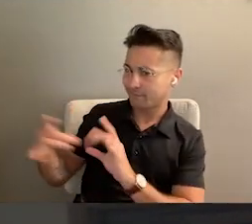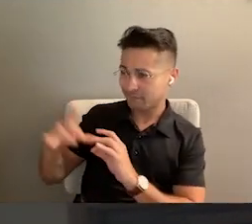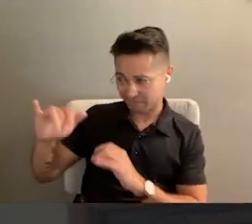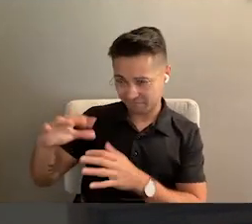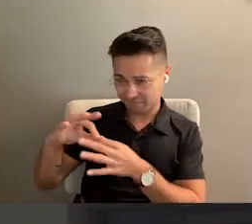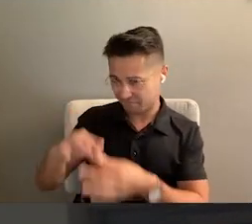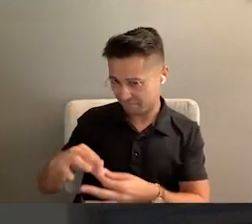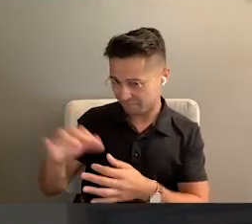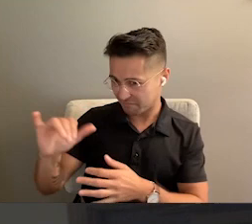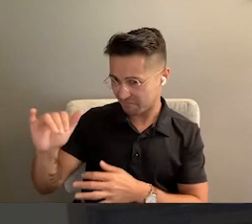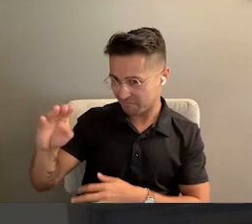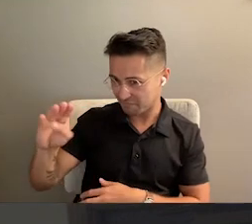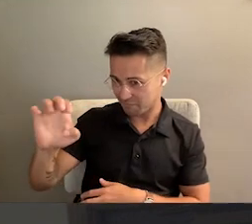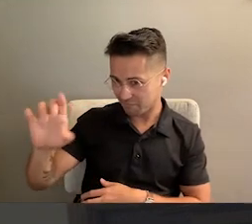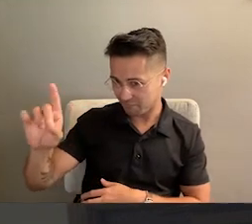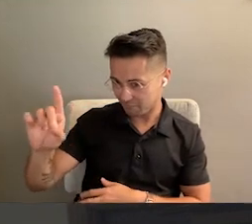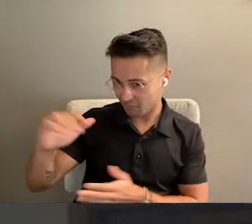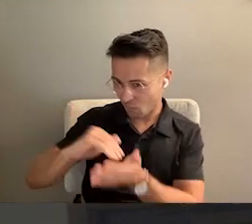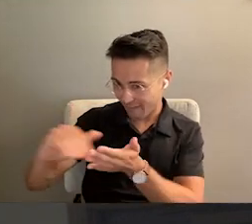Yes?